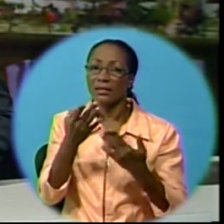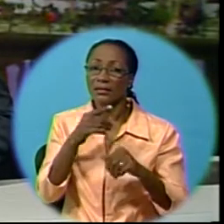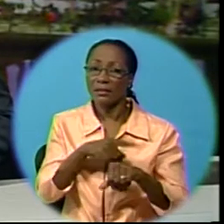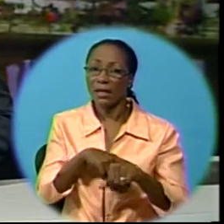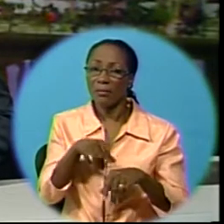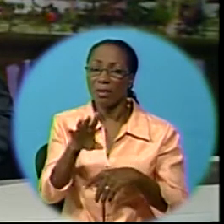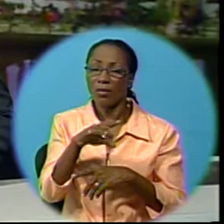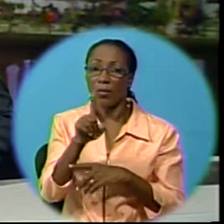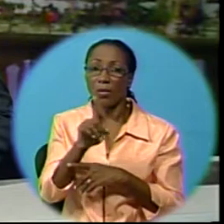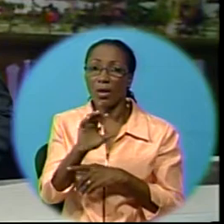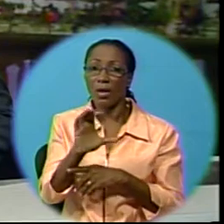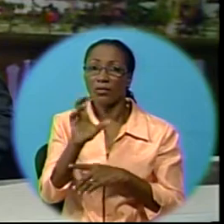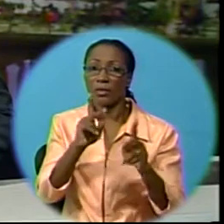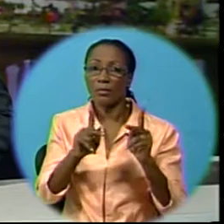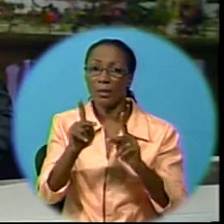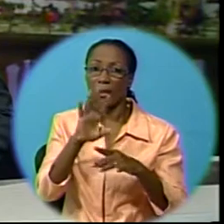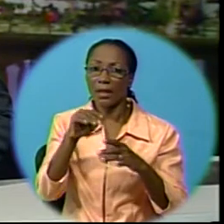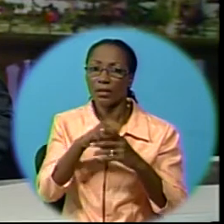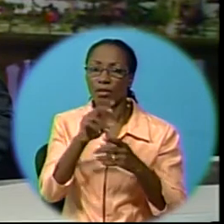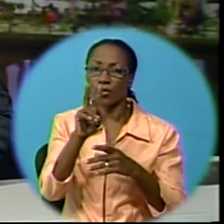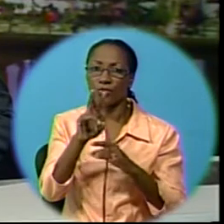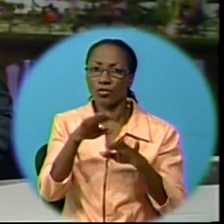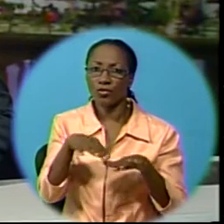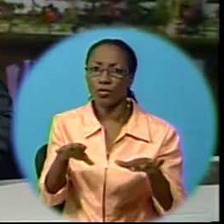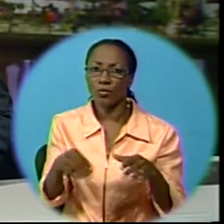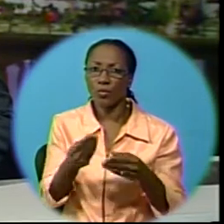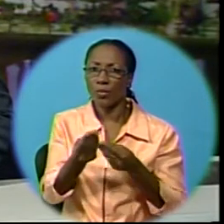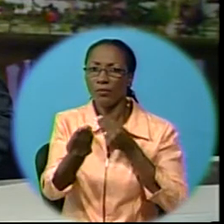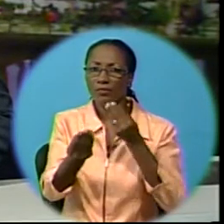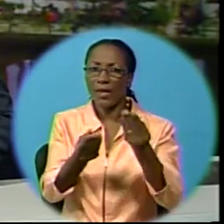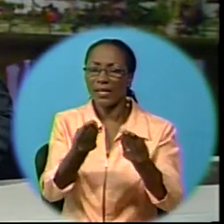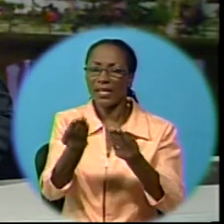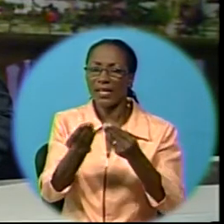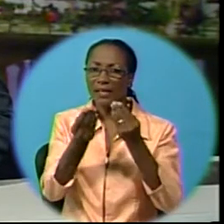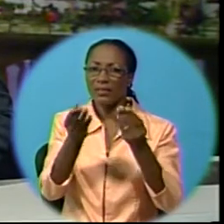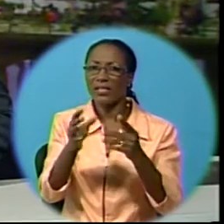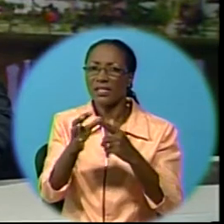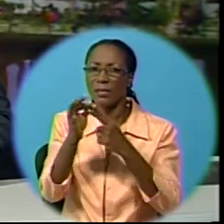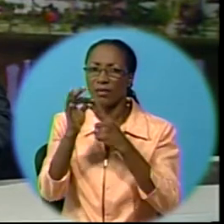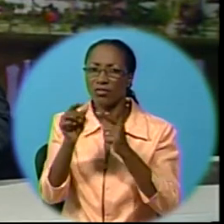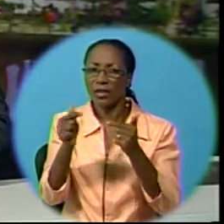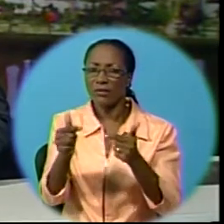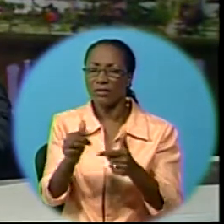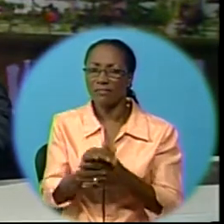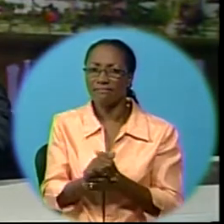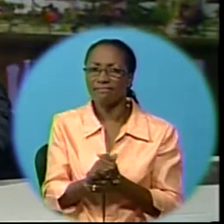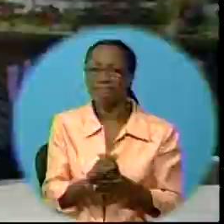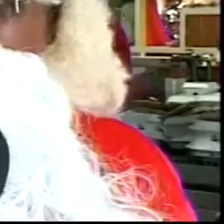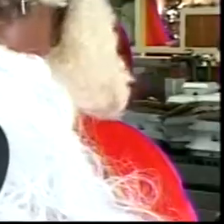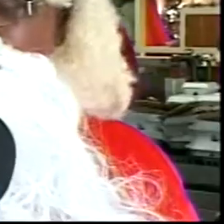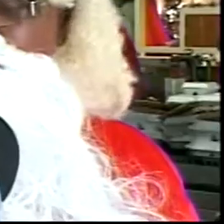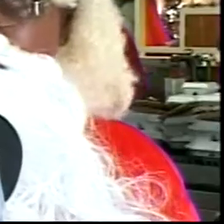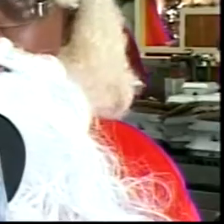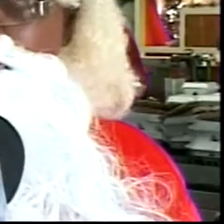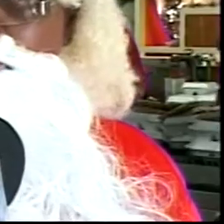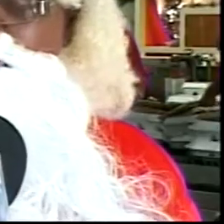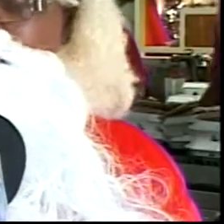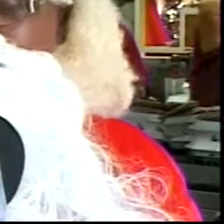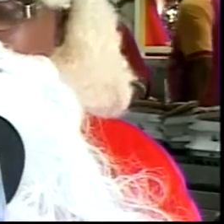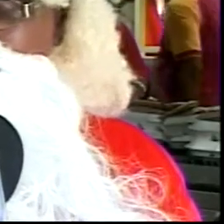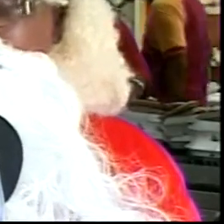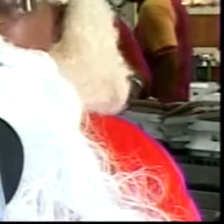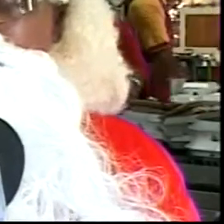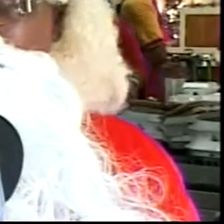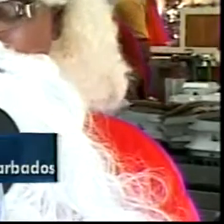around 100 people, including two children, were fed and given special treats. We look forward to our